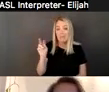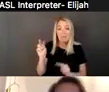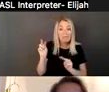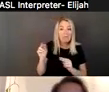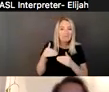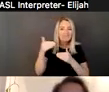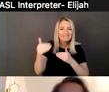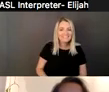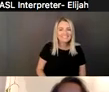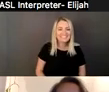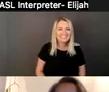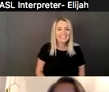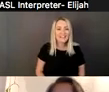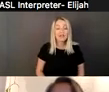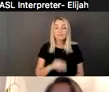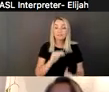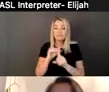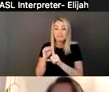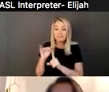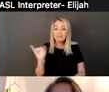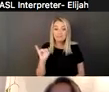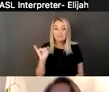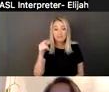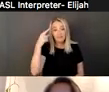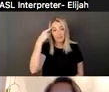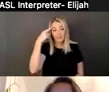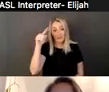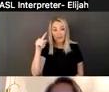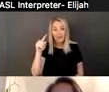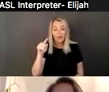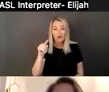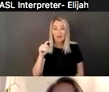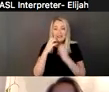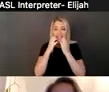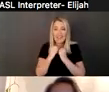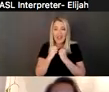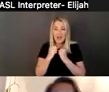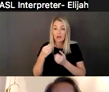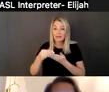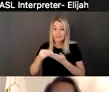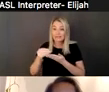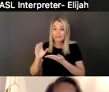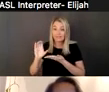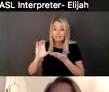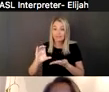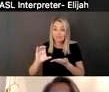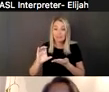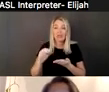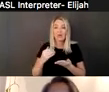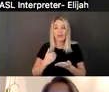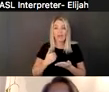up. Reminder also for the care honorarium. So we have 10